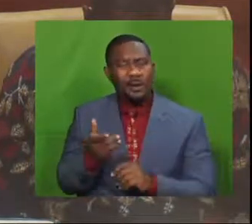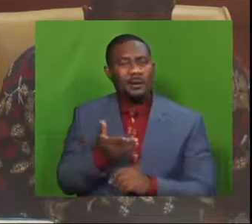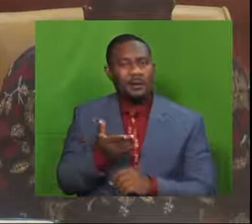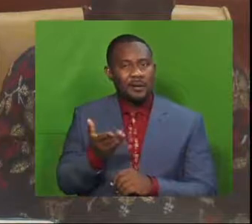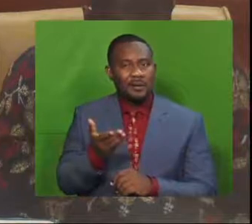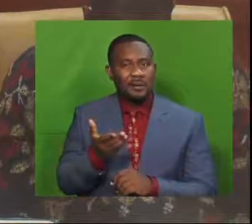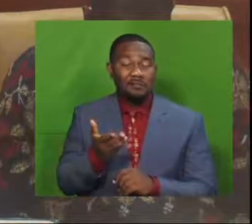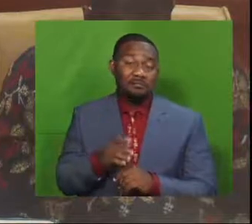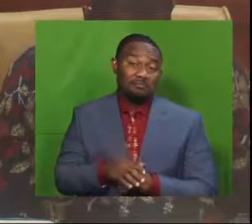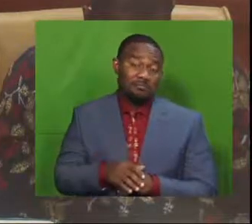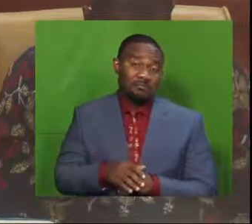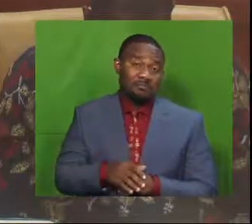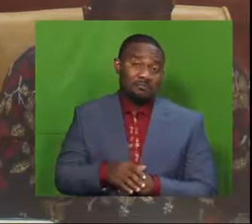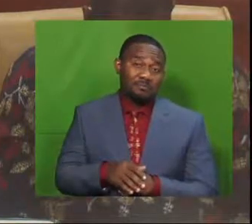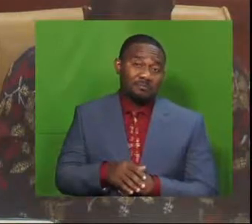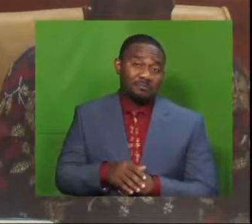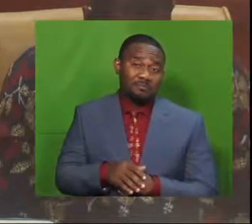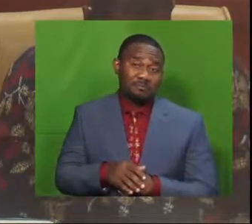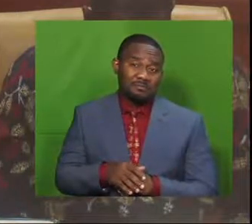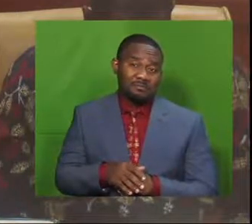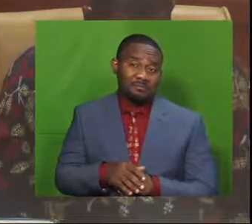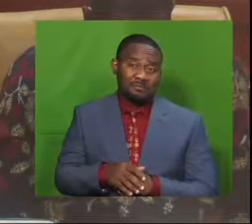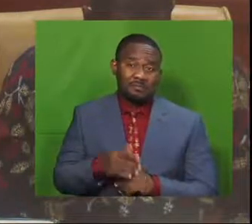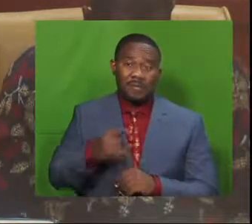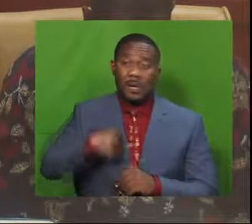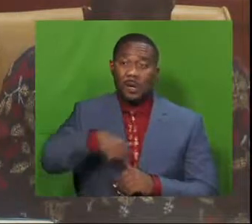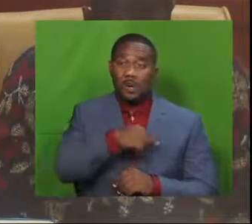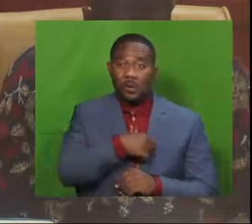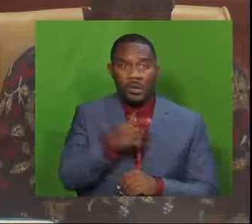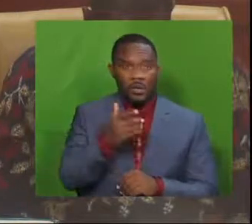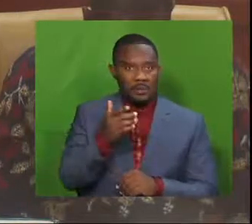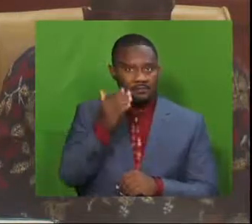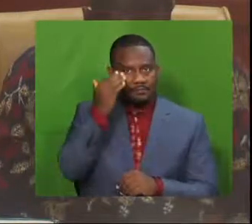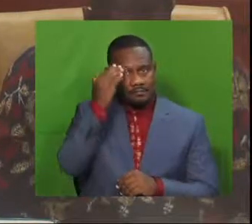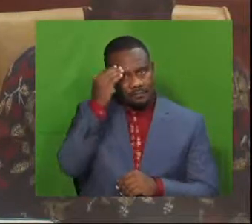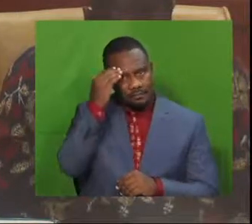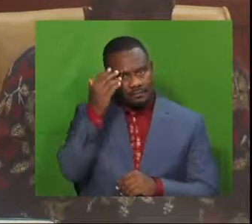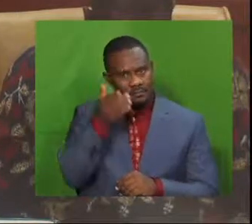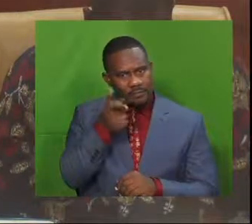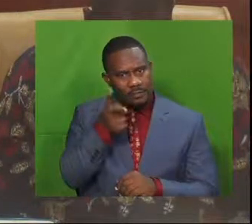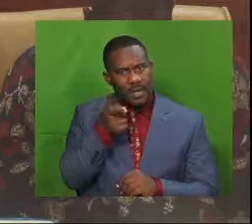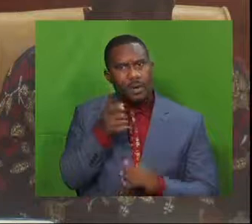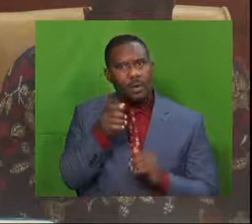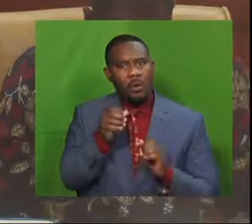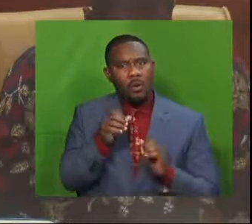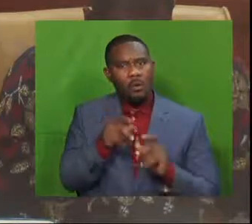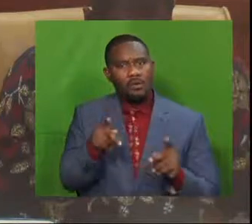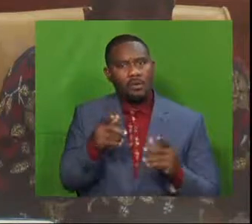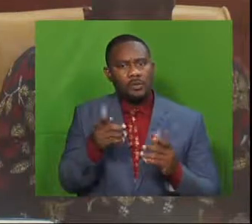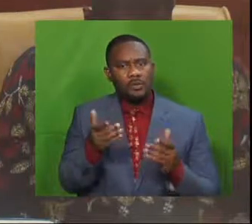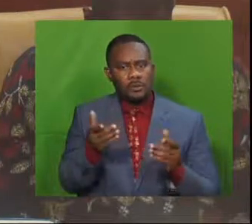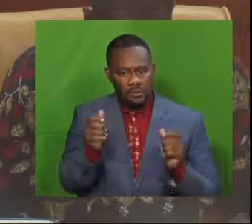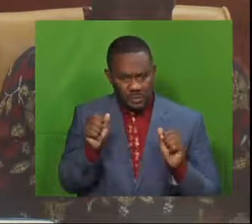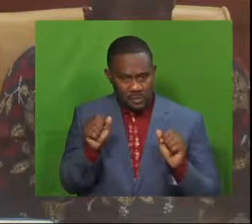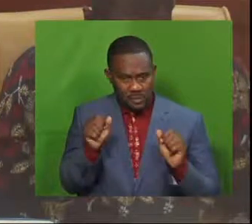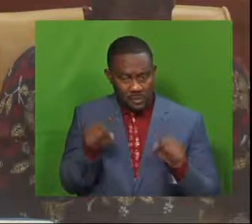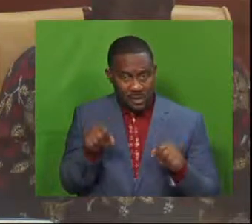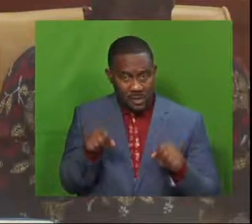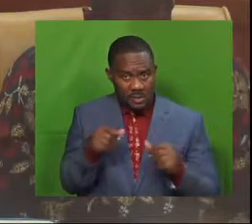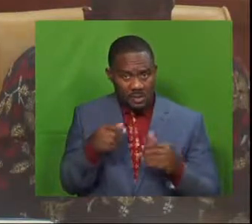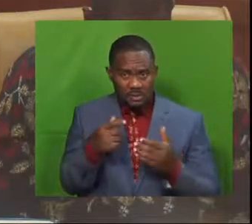So when are we going to be given that opportunity so that we make the